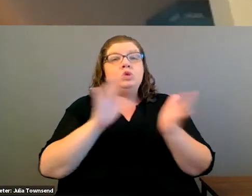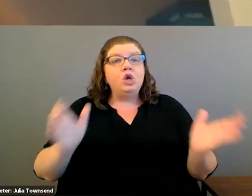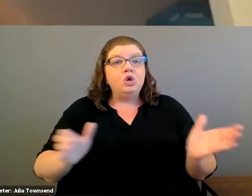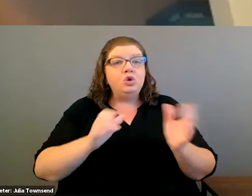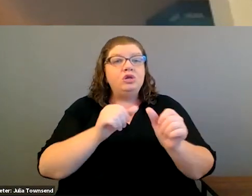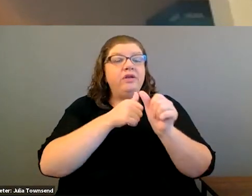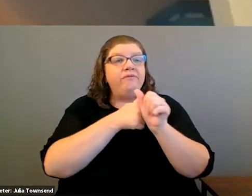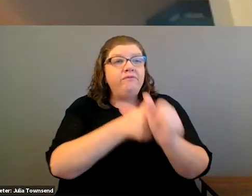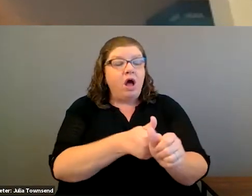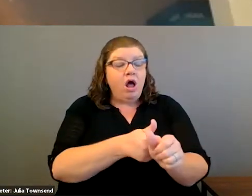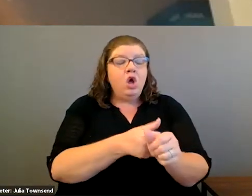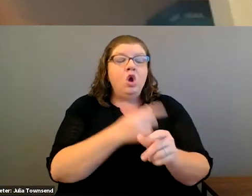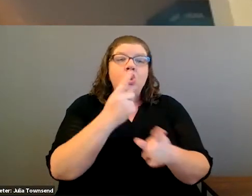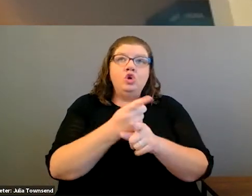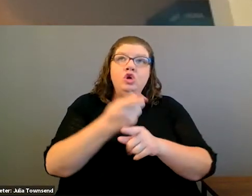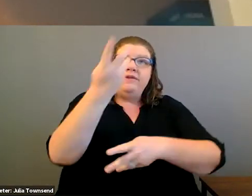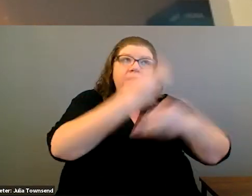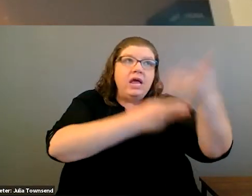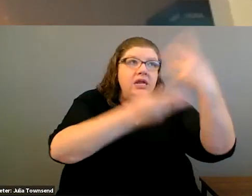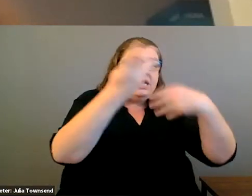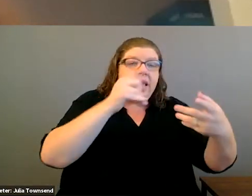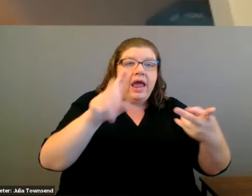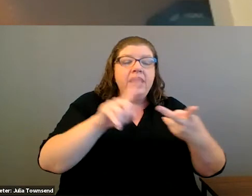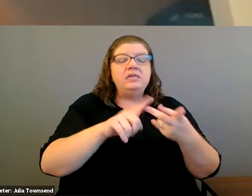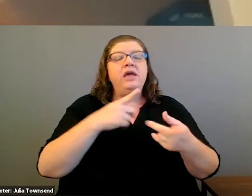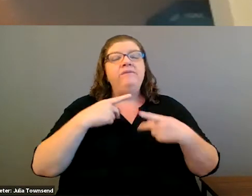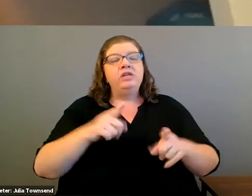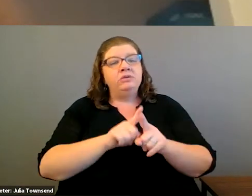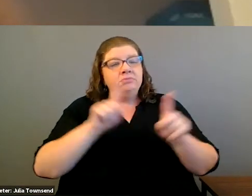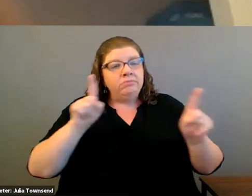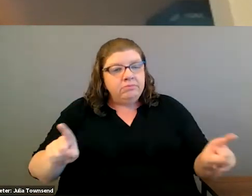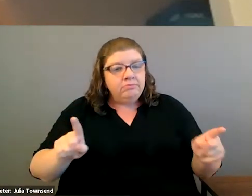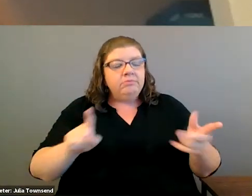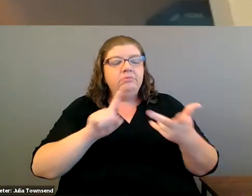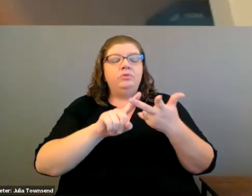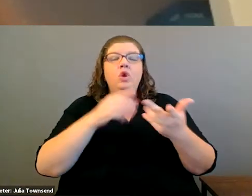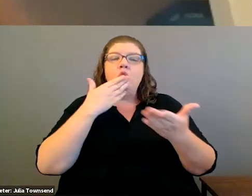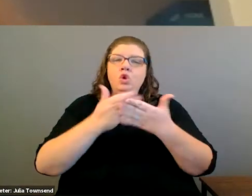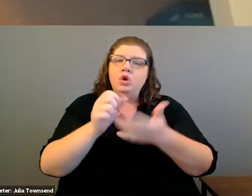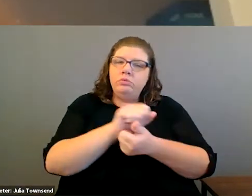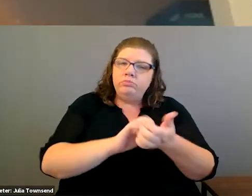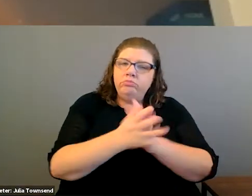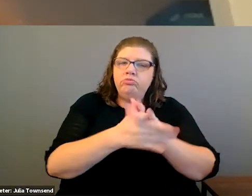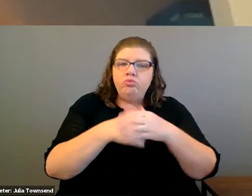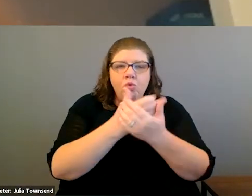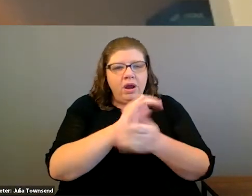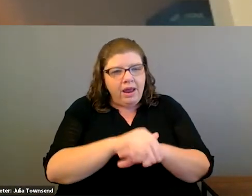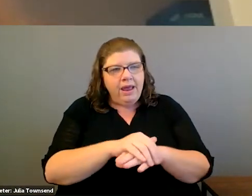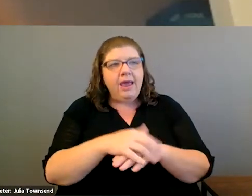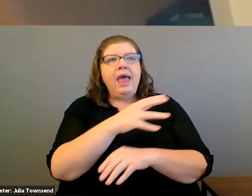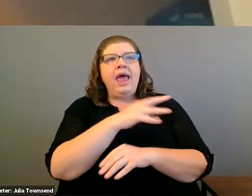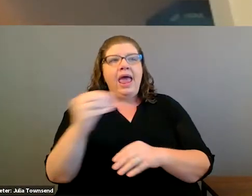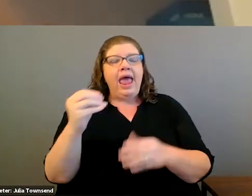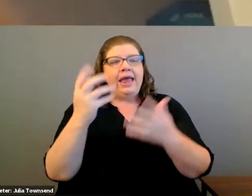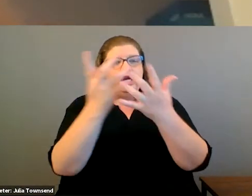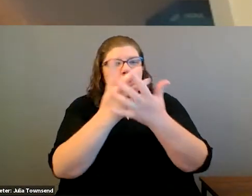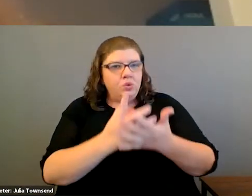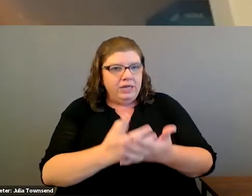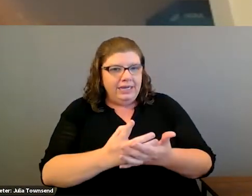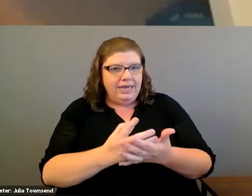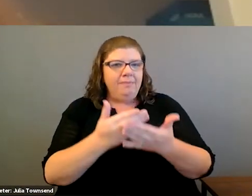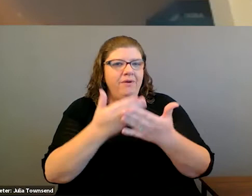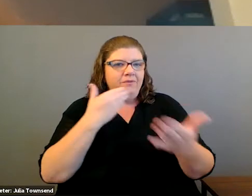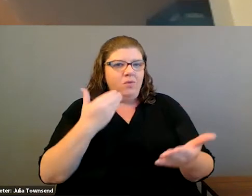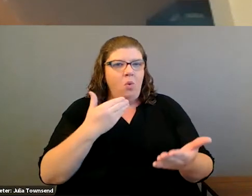good ventilation, physical distance, good health hygiene, hand washing, and screening before they leave